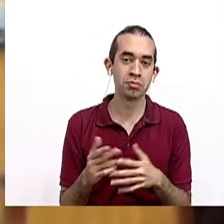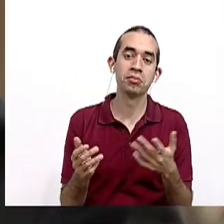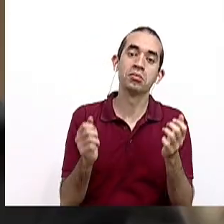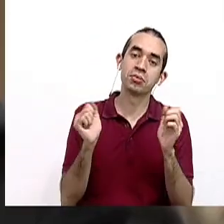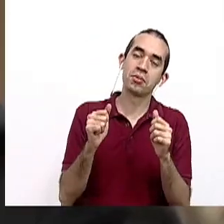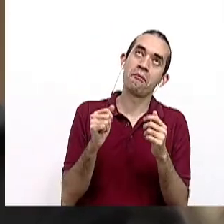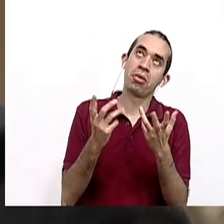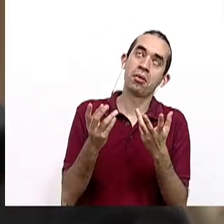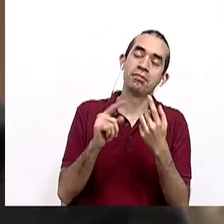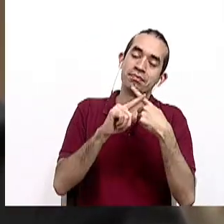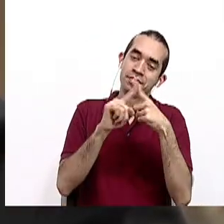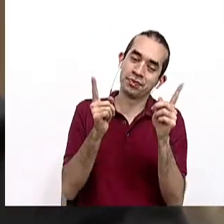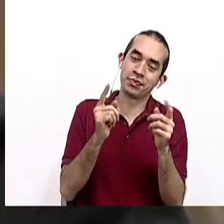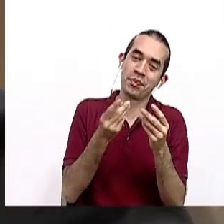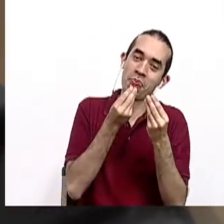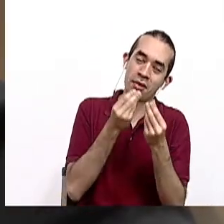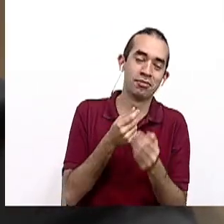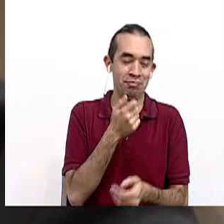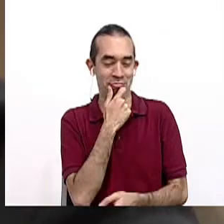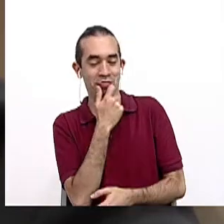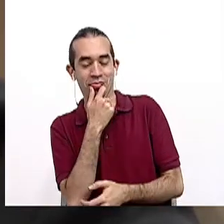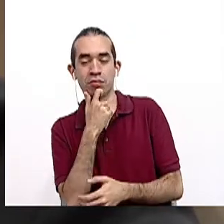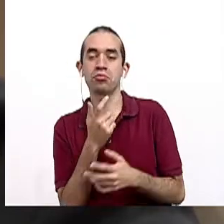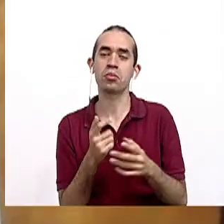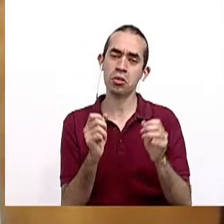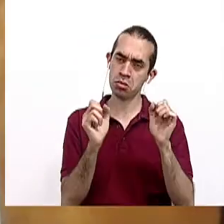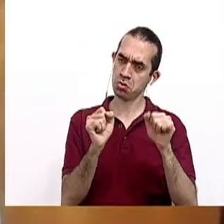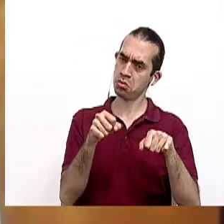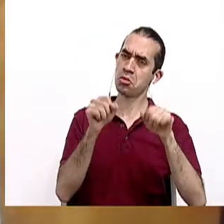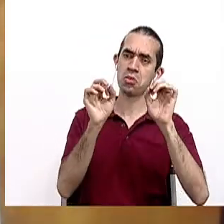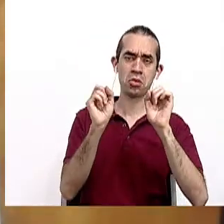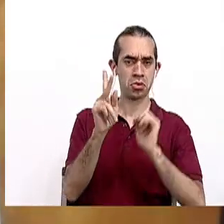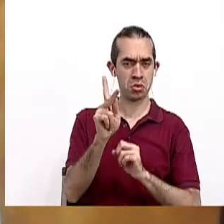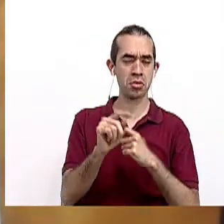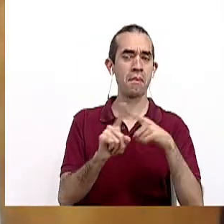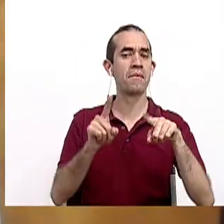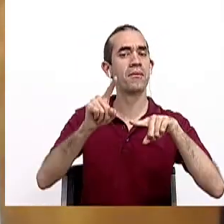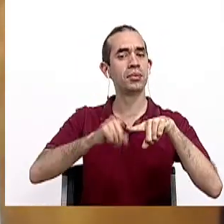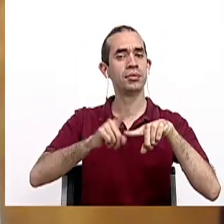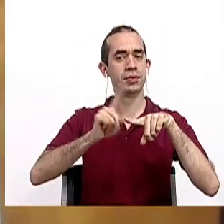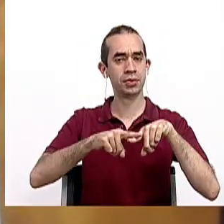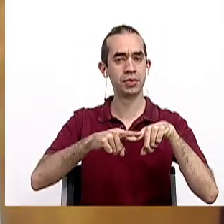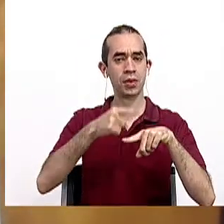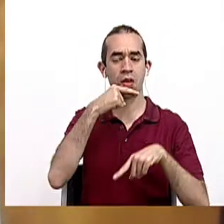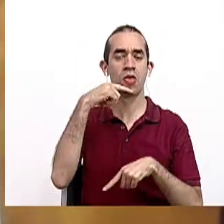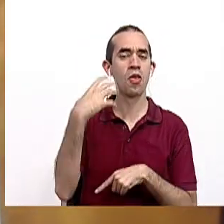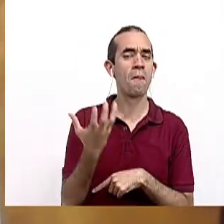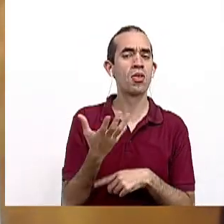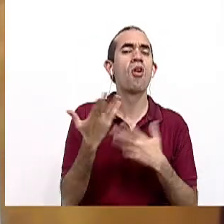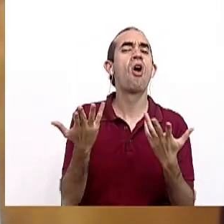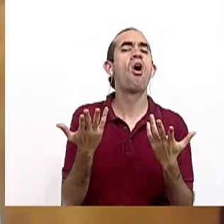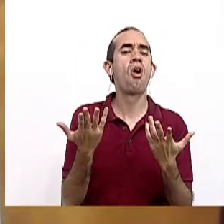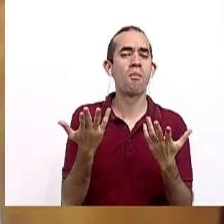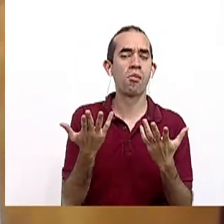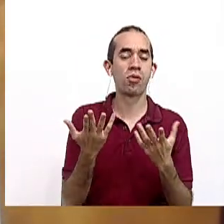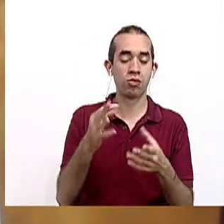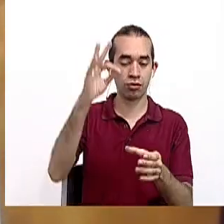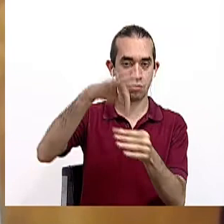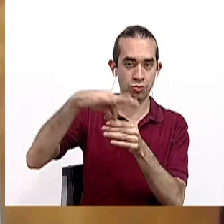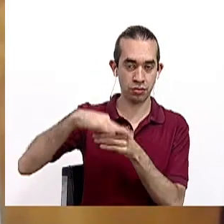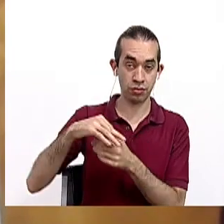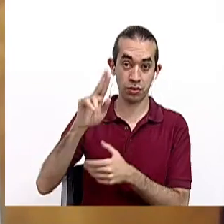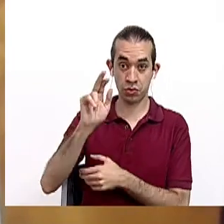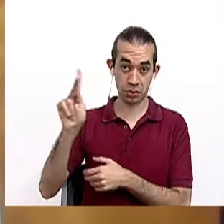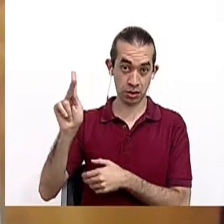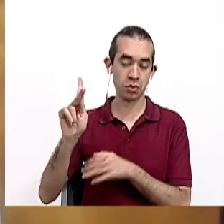taste, that should be okay, but it depends how tomato is grown. So in the UK,